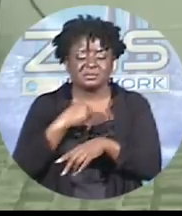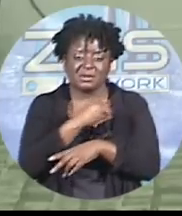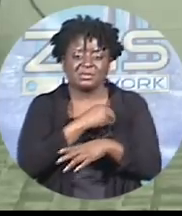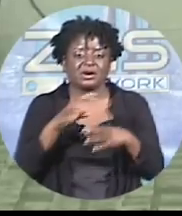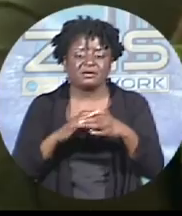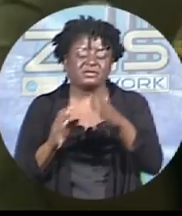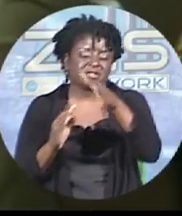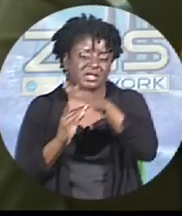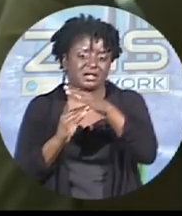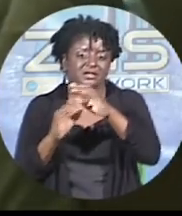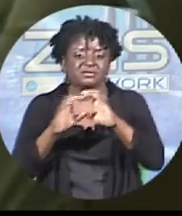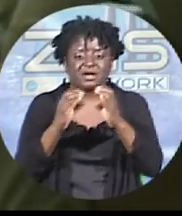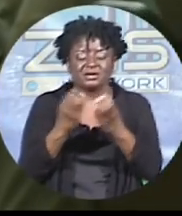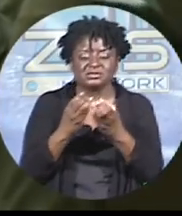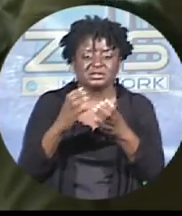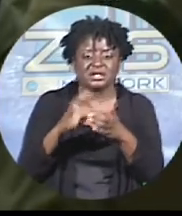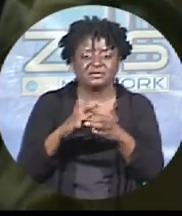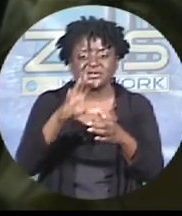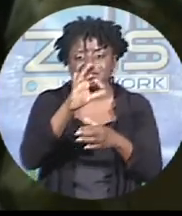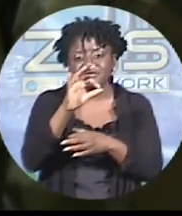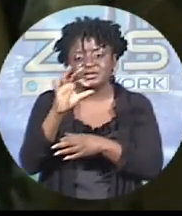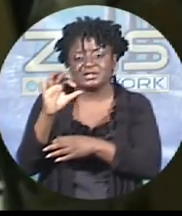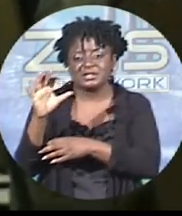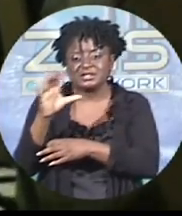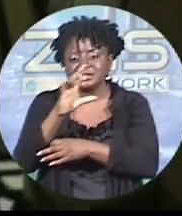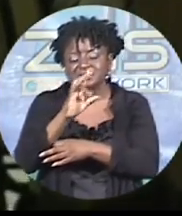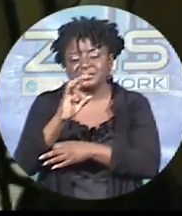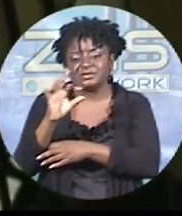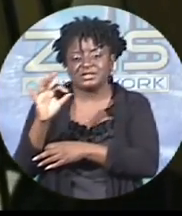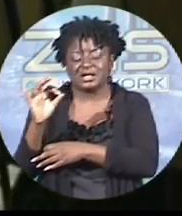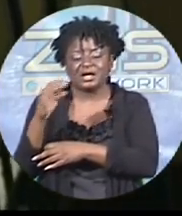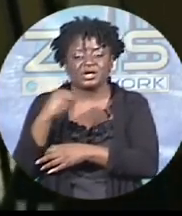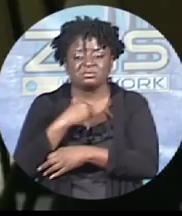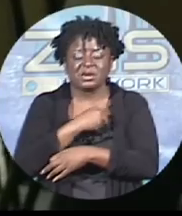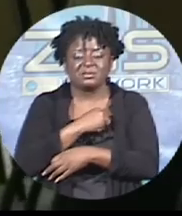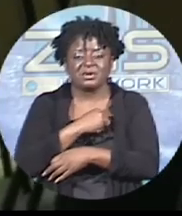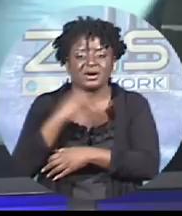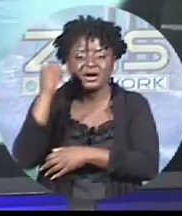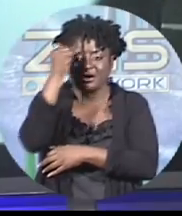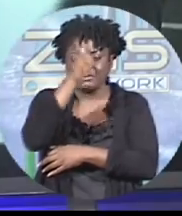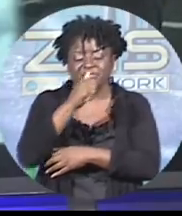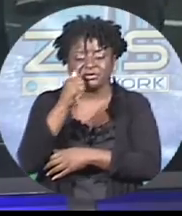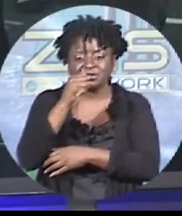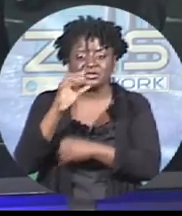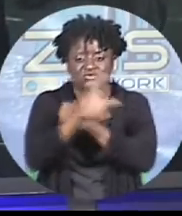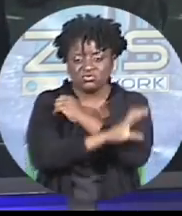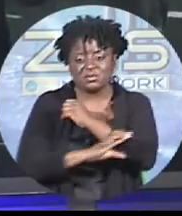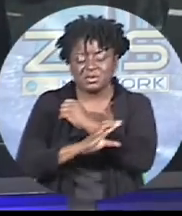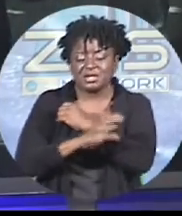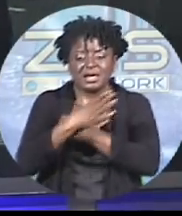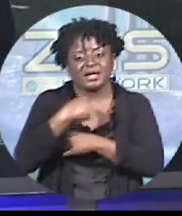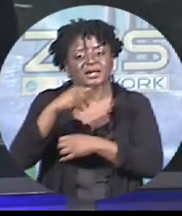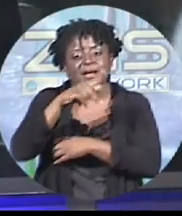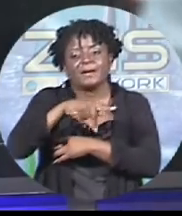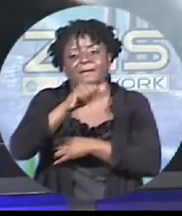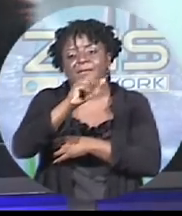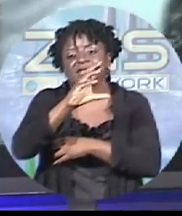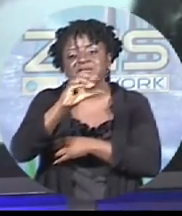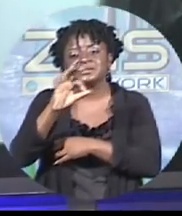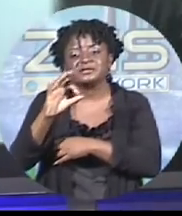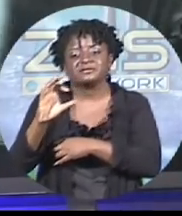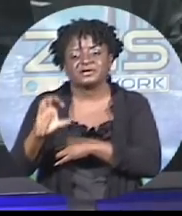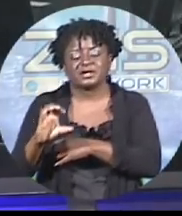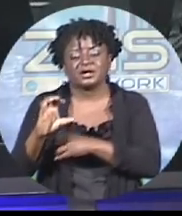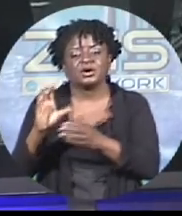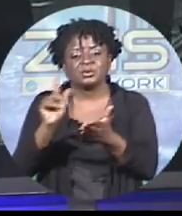of the 79-member African, Caribbean, and Pacific Press Clubs Federation. I wish to thank all who helped to make